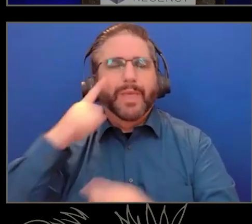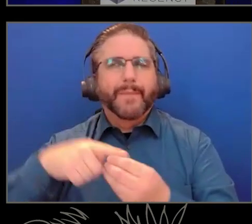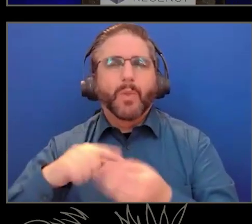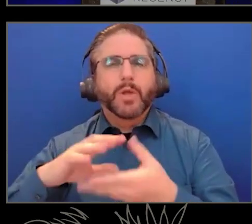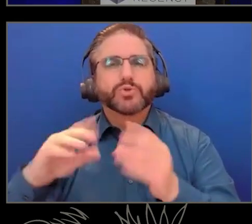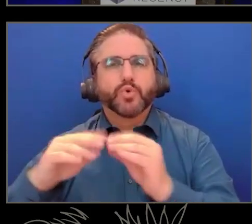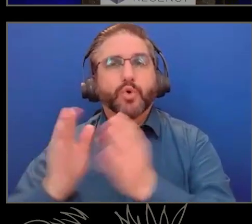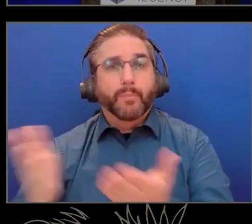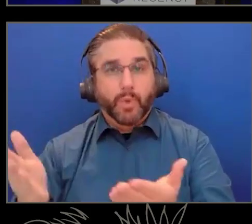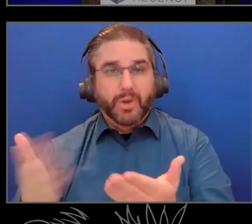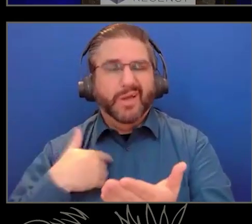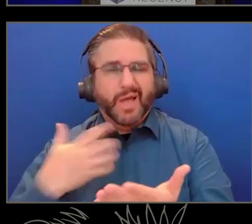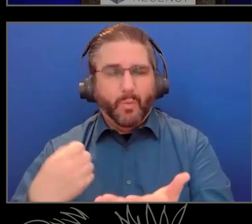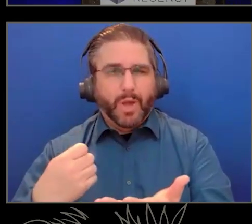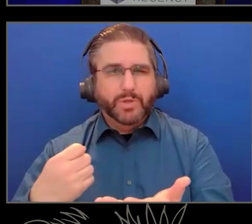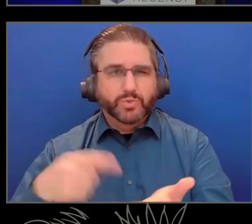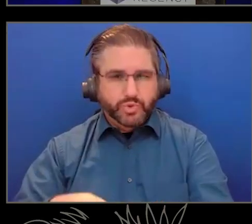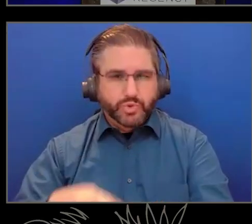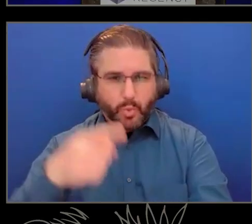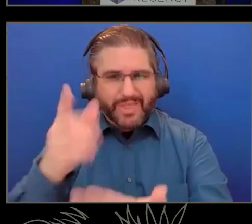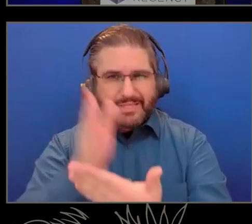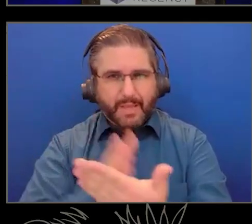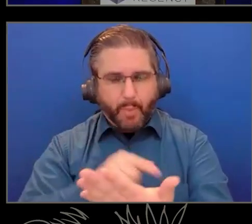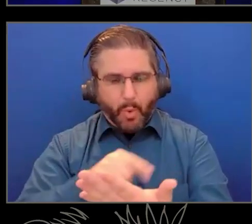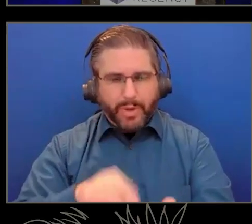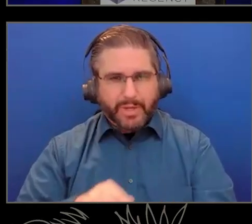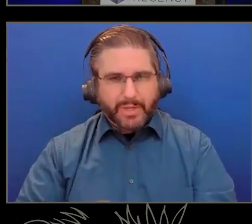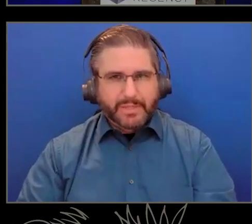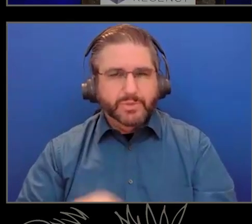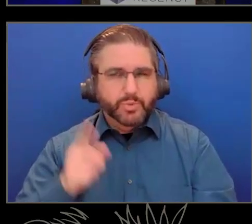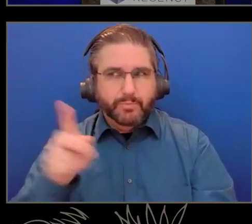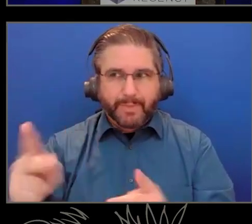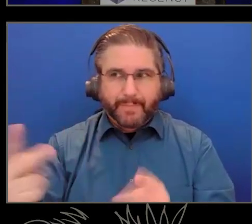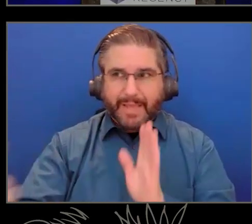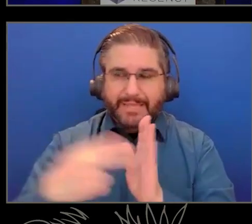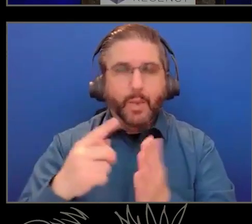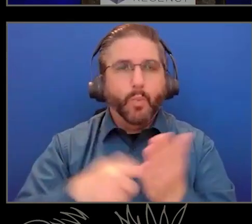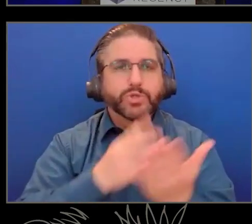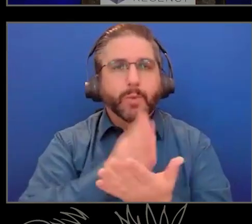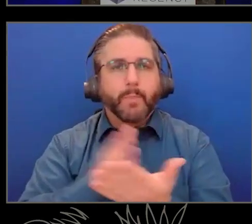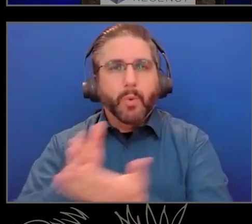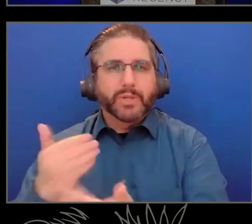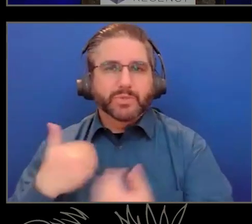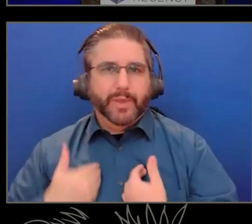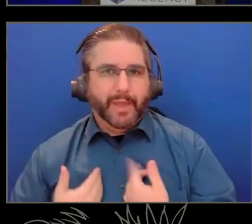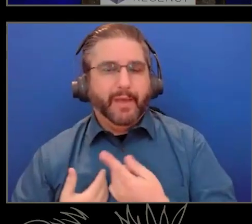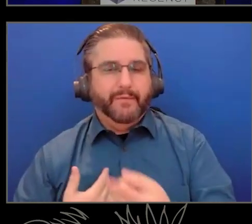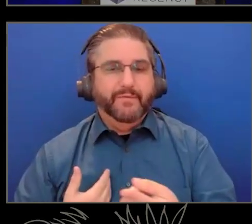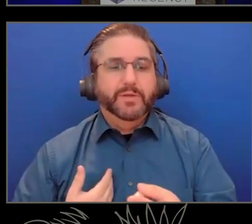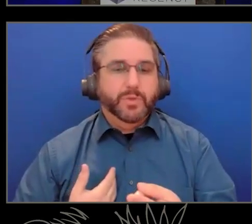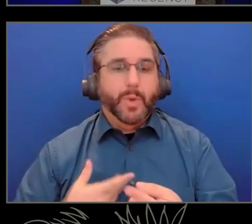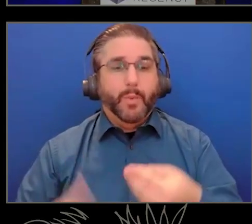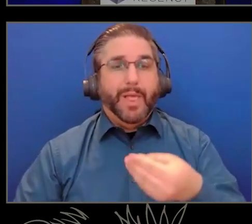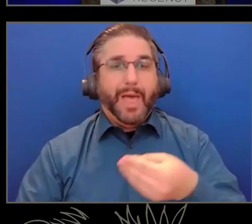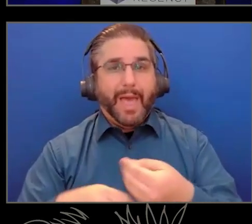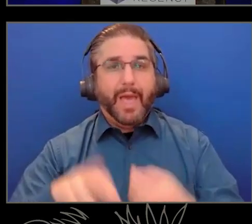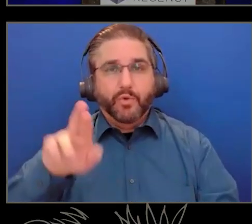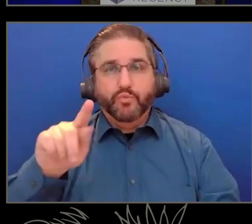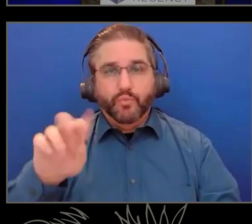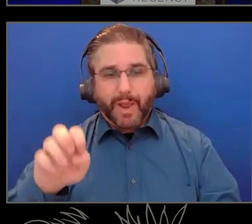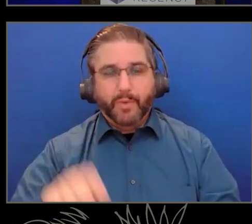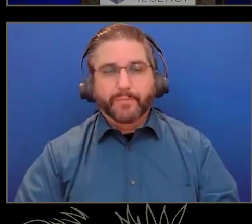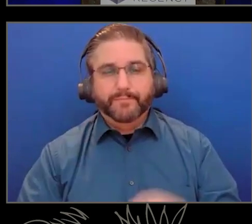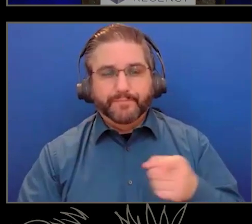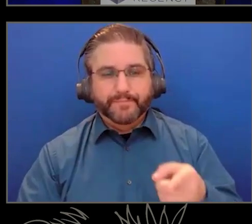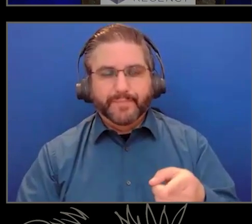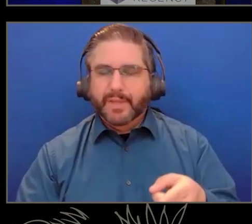components I want to be able to show so people can see what components we have to work with. So inside of routes, I'm going to add this route. I'm going to say route. How